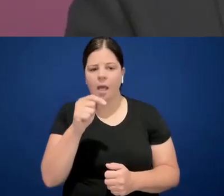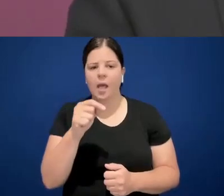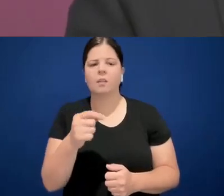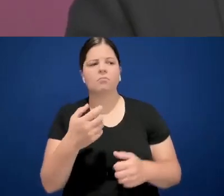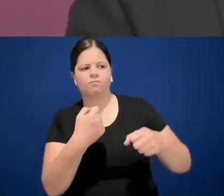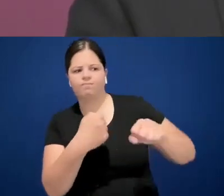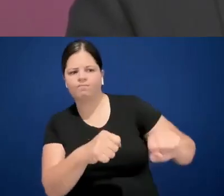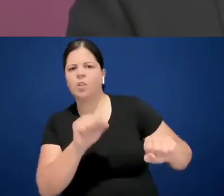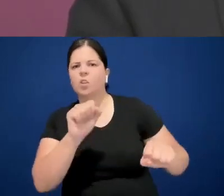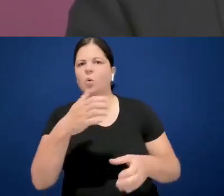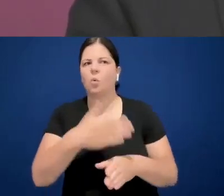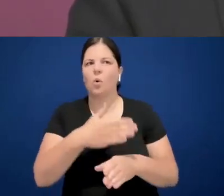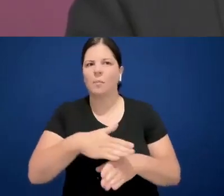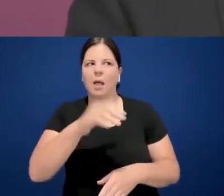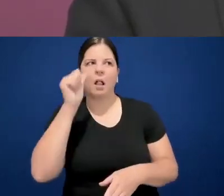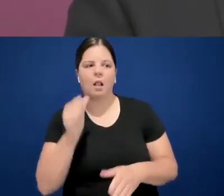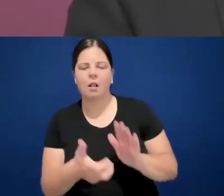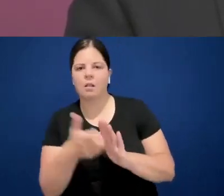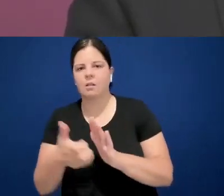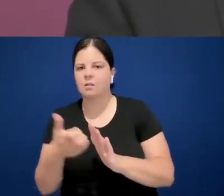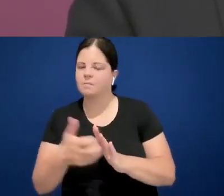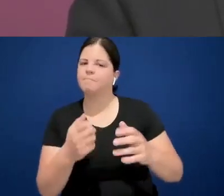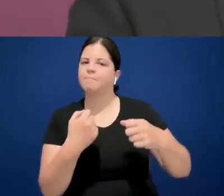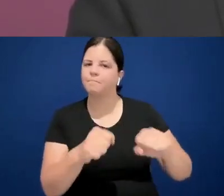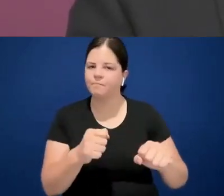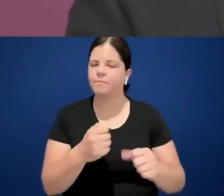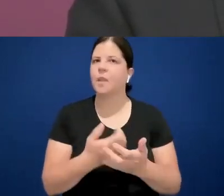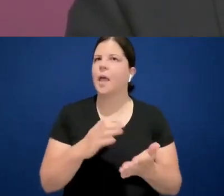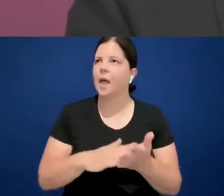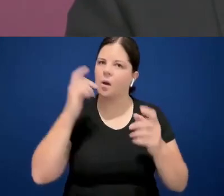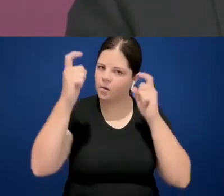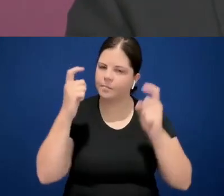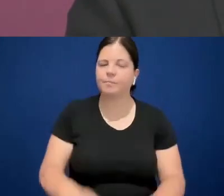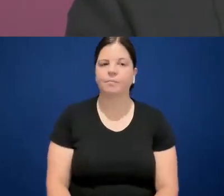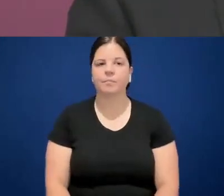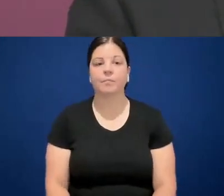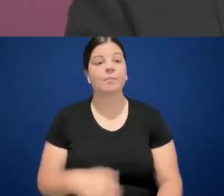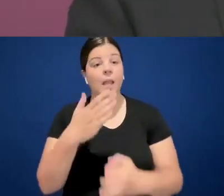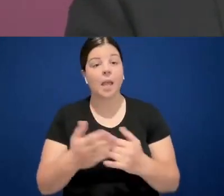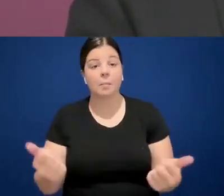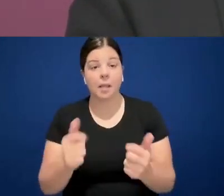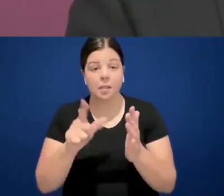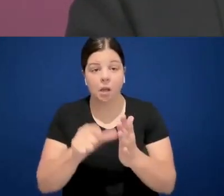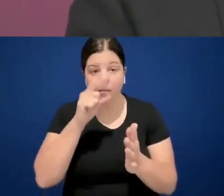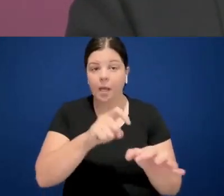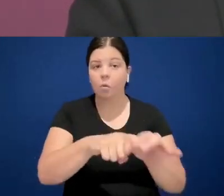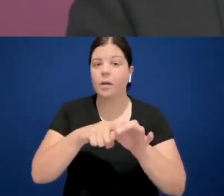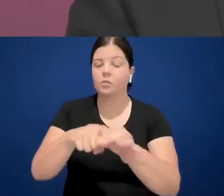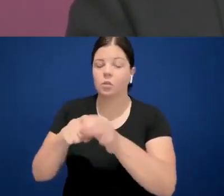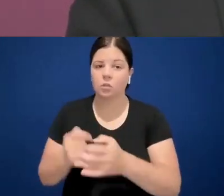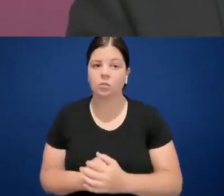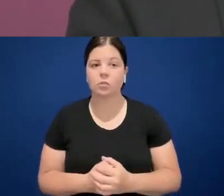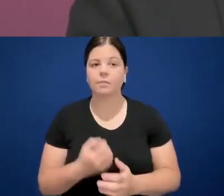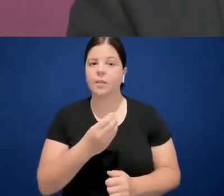corruption in your workplace? Now, we're going to leave plenty of time for questions at the end. Some of you, or many